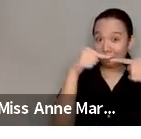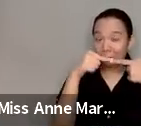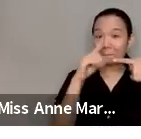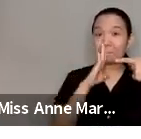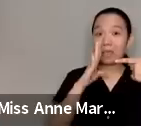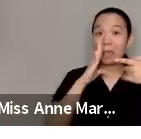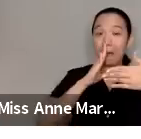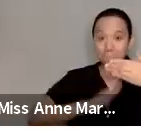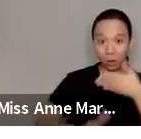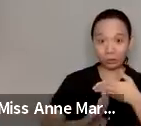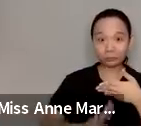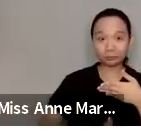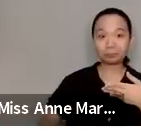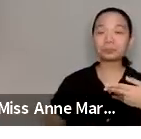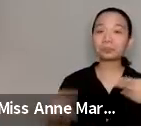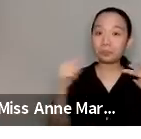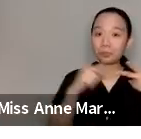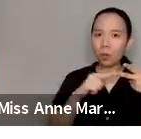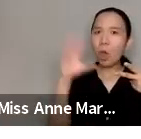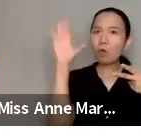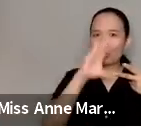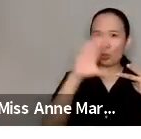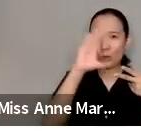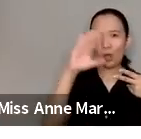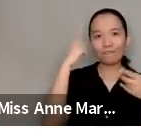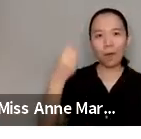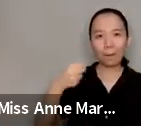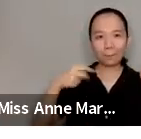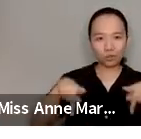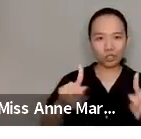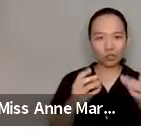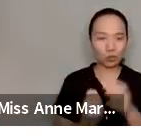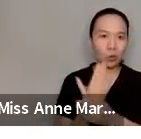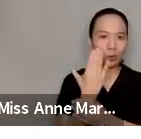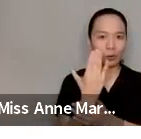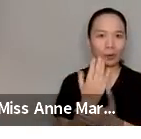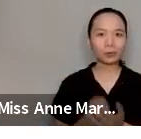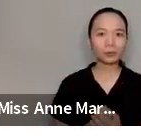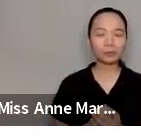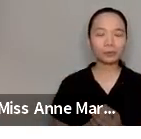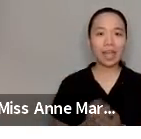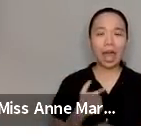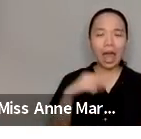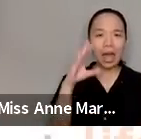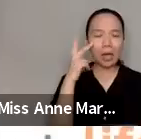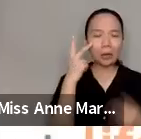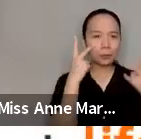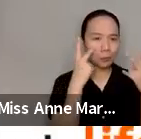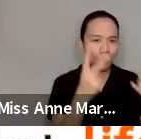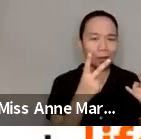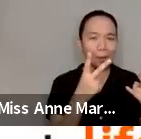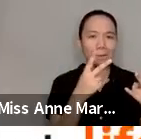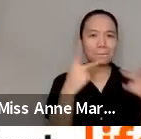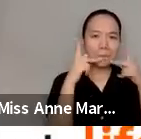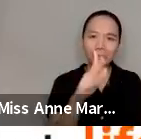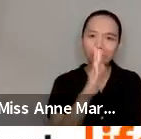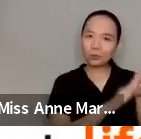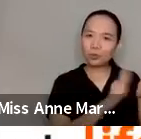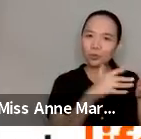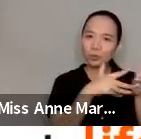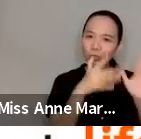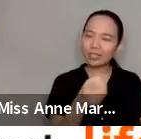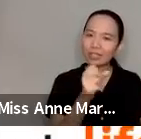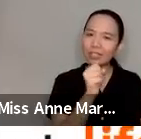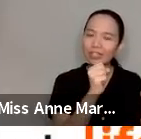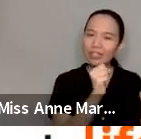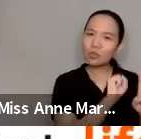humble and look for opportunities to grow. I look at the public school student situation and